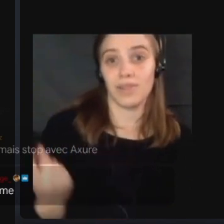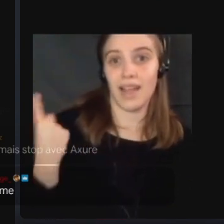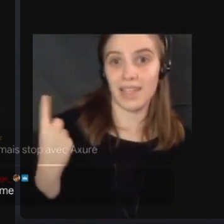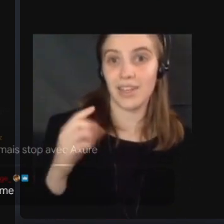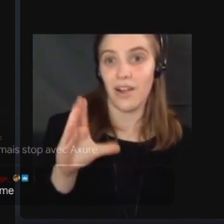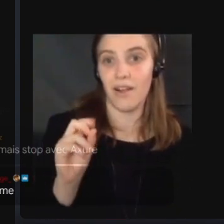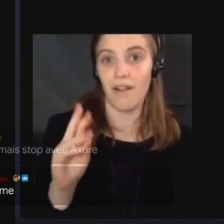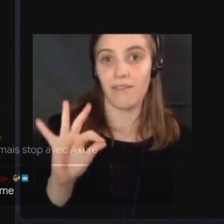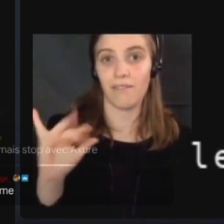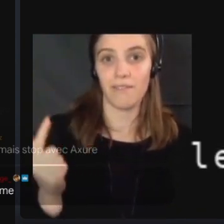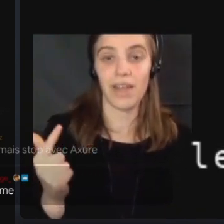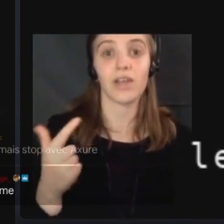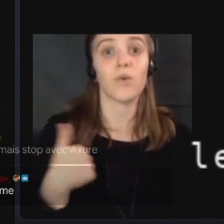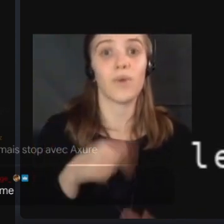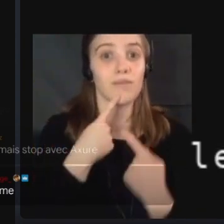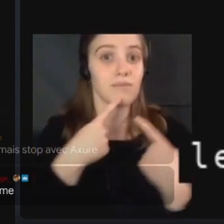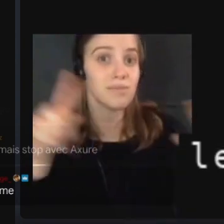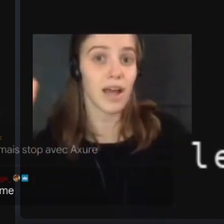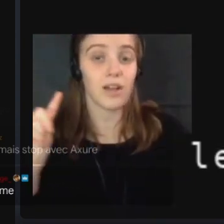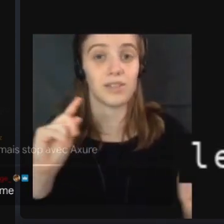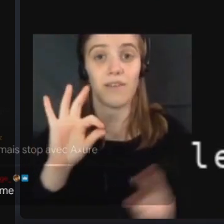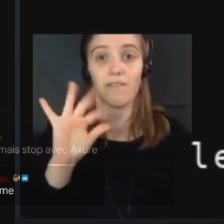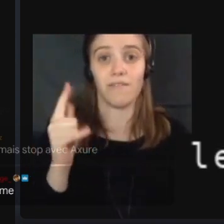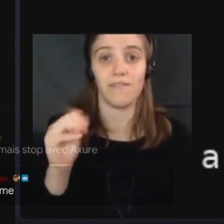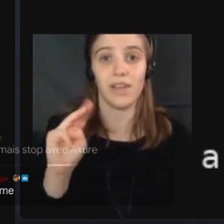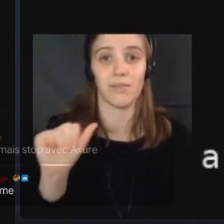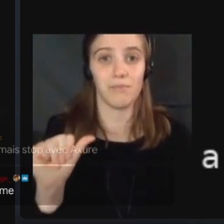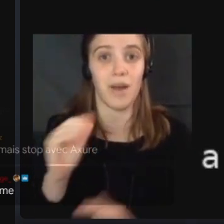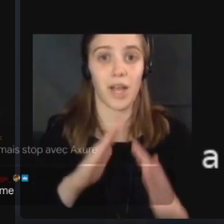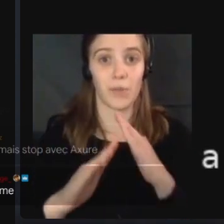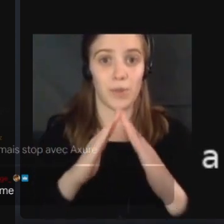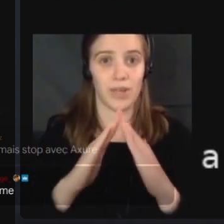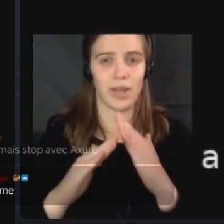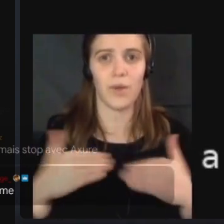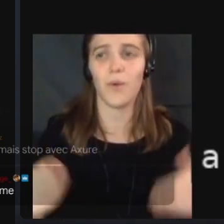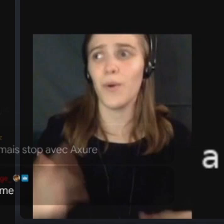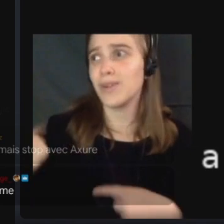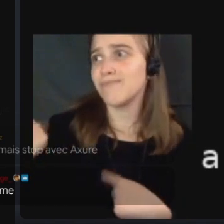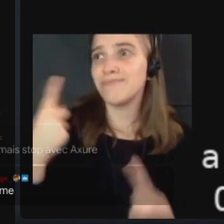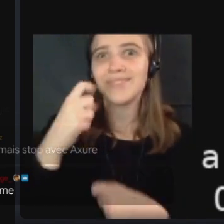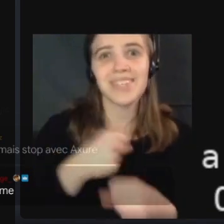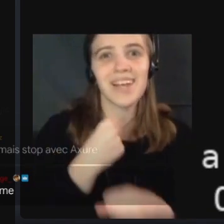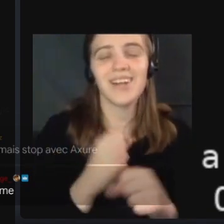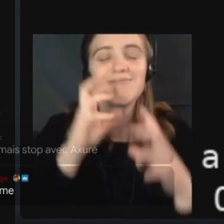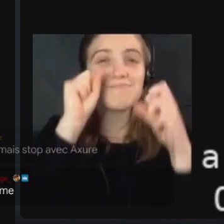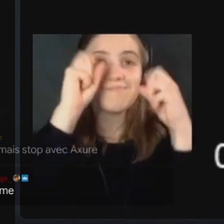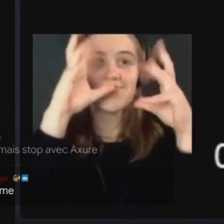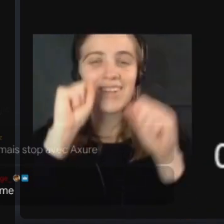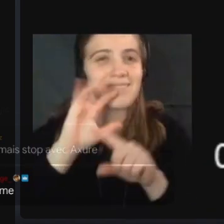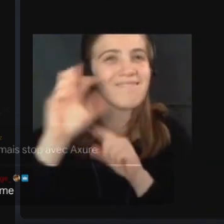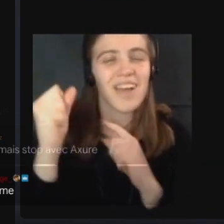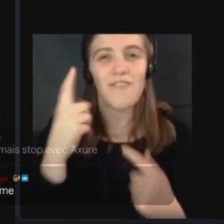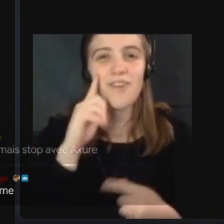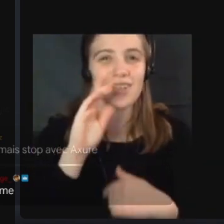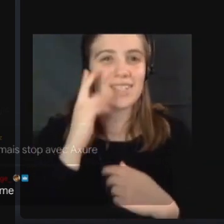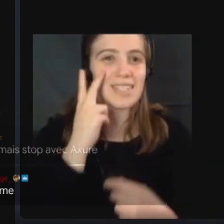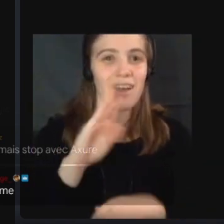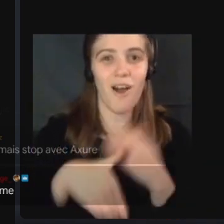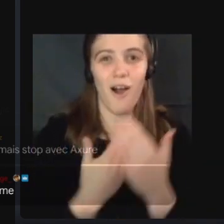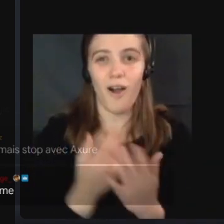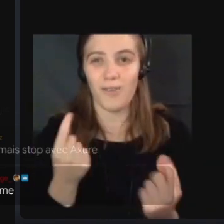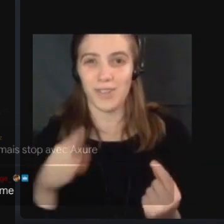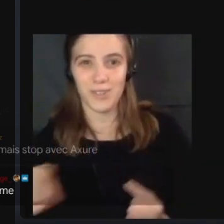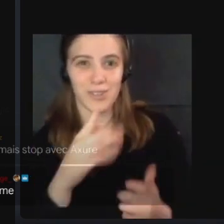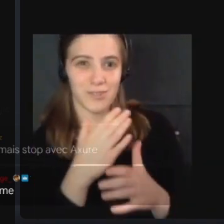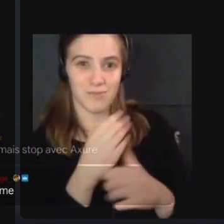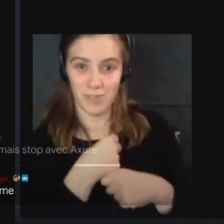Figma community. Over the last year, it's been absolutely incredible to see what all of you have created and shared. Figma would